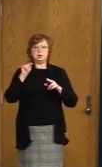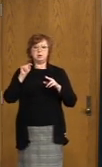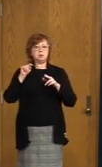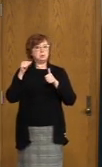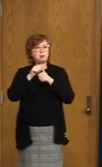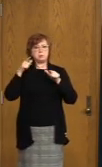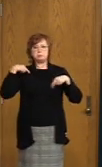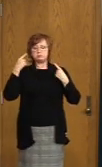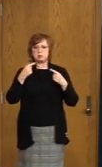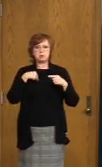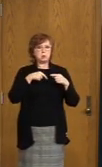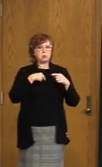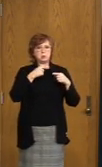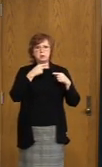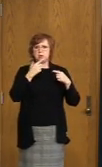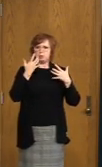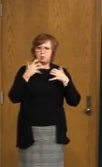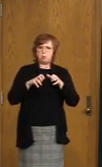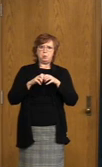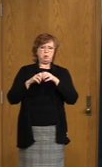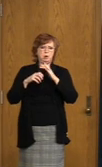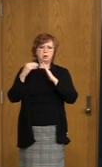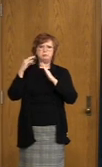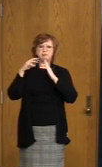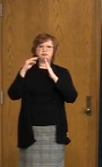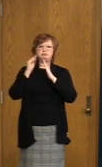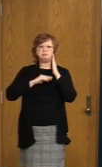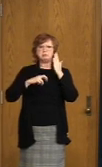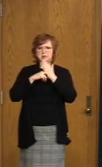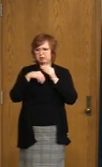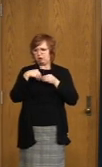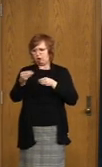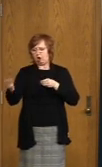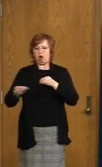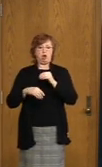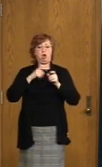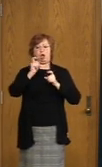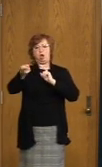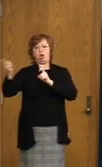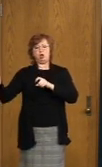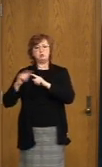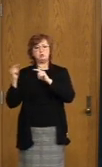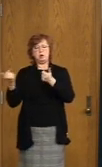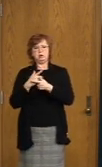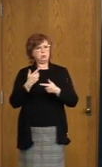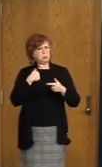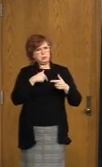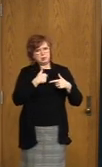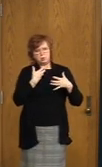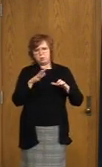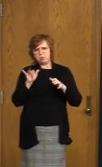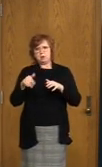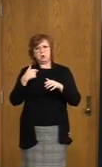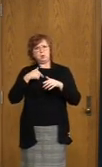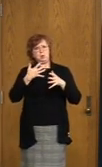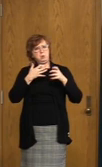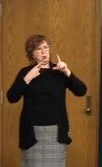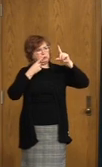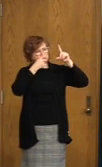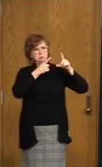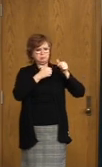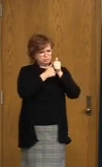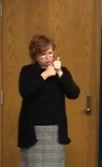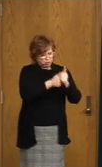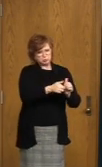last resort, but they are necessary at this point. What we really need and what we really desire is compliance, for everyone